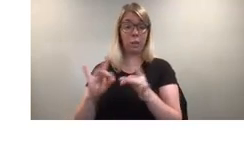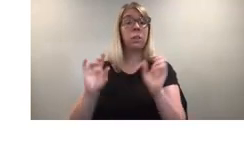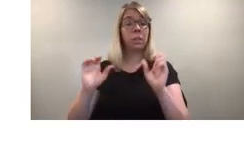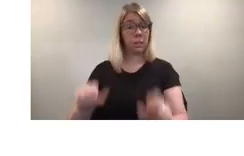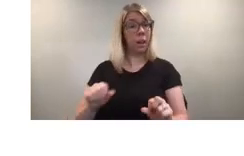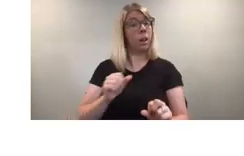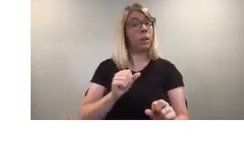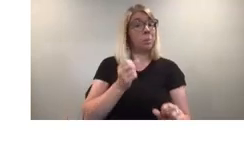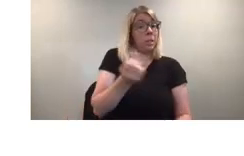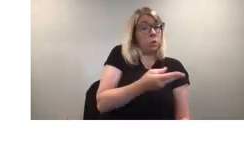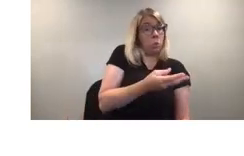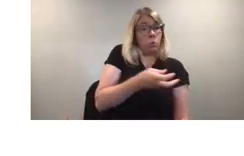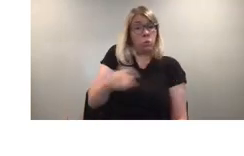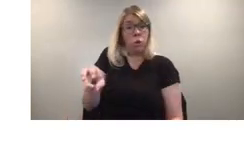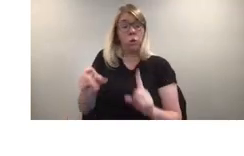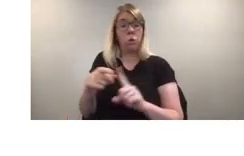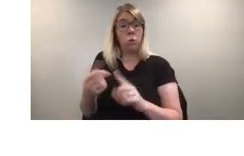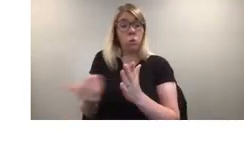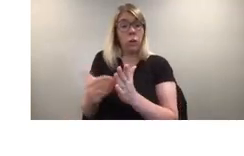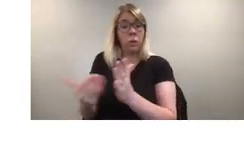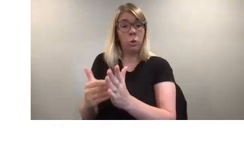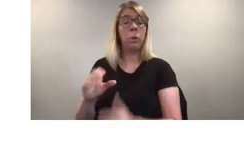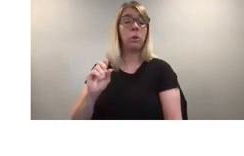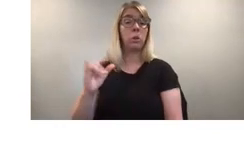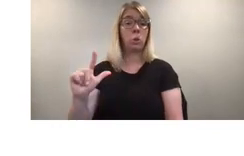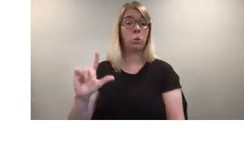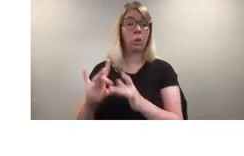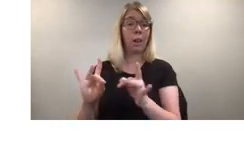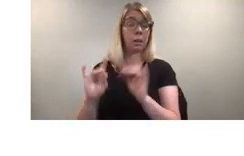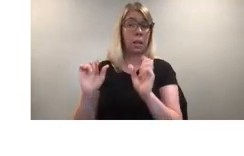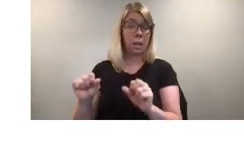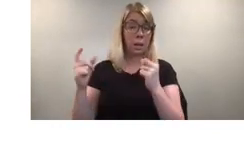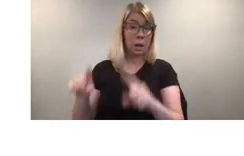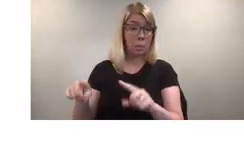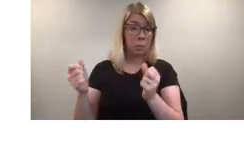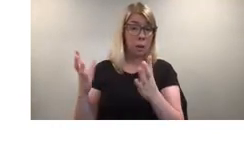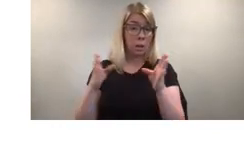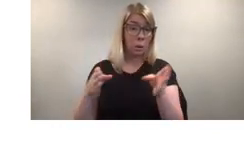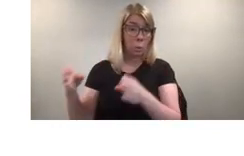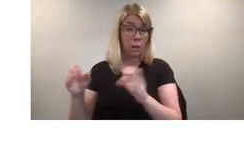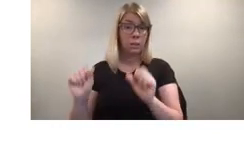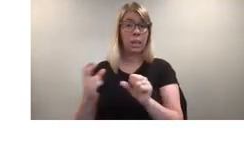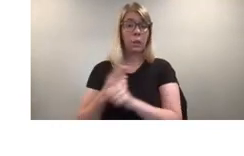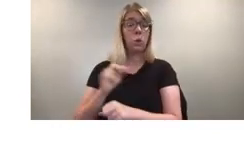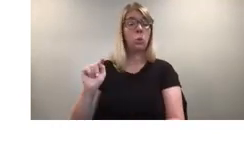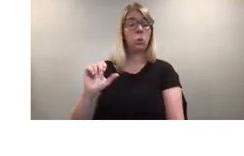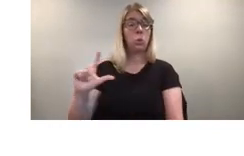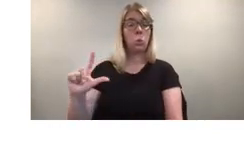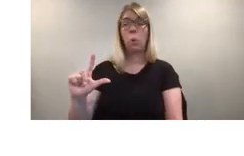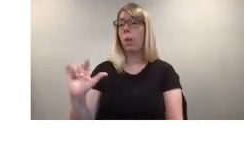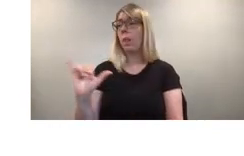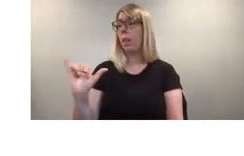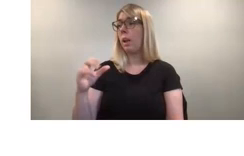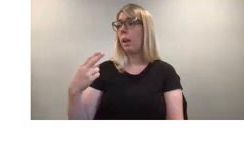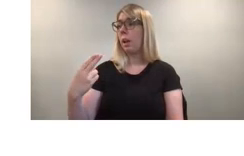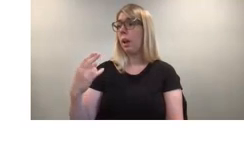renewable. Social annotation can be done in a couple of different ways. You could use a tool like Hypothesis to have students annotate